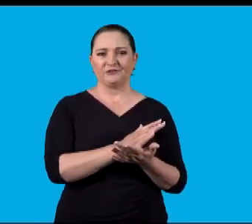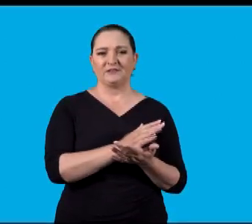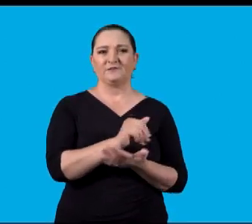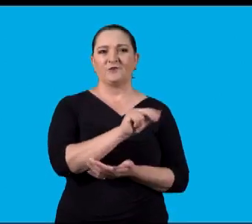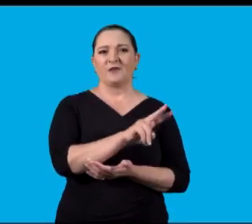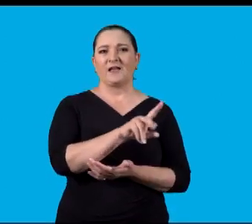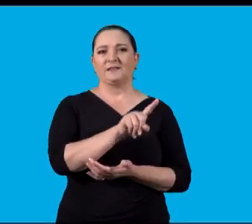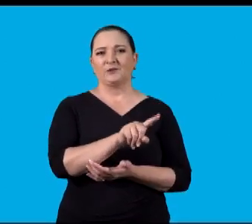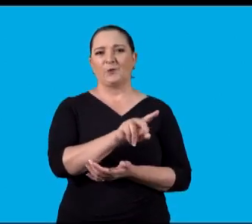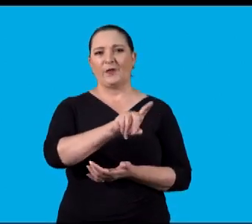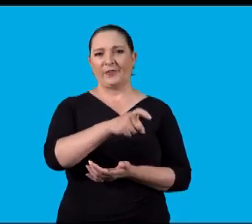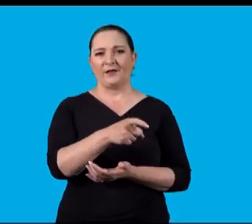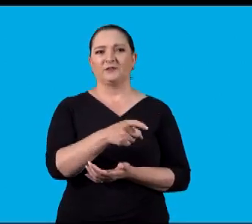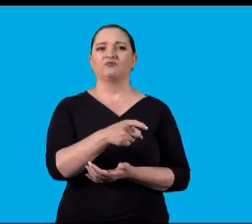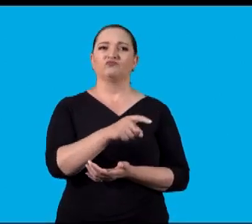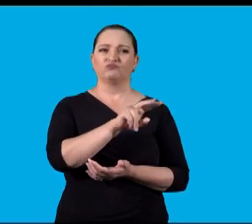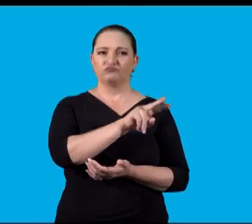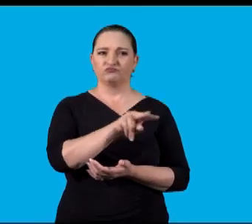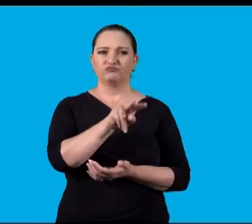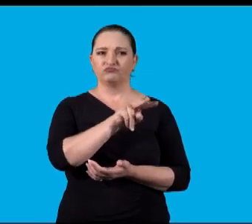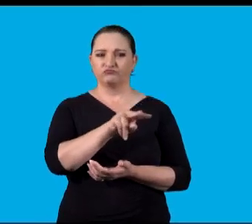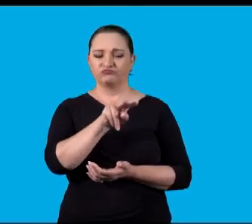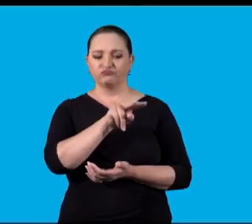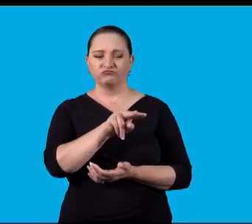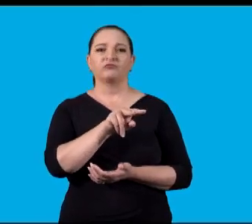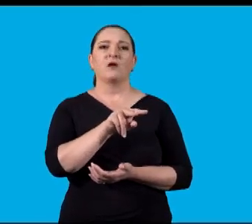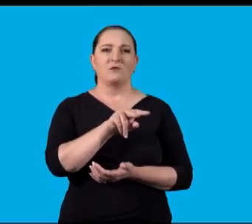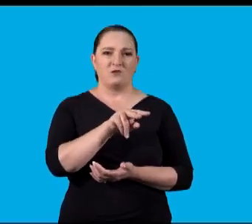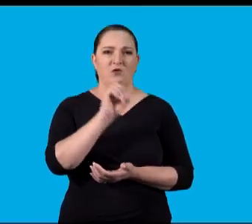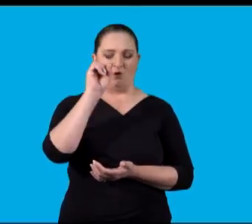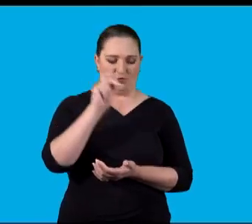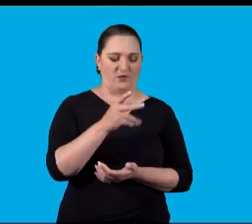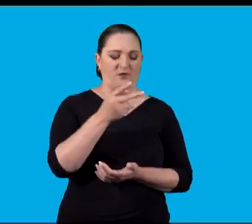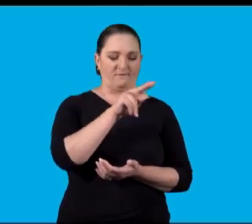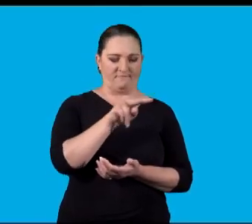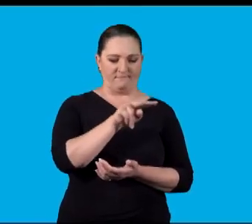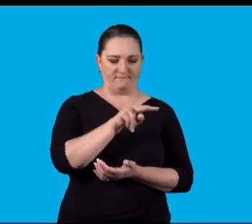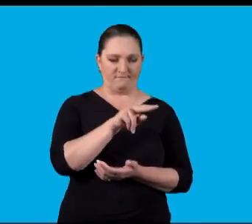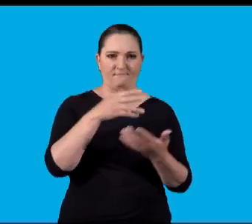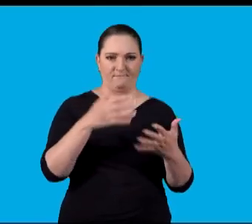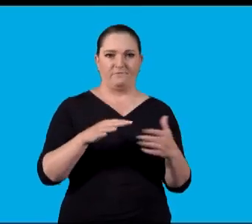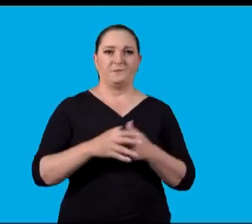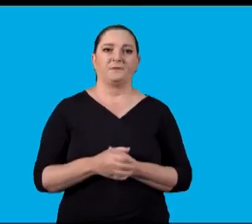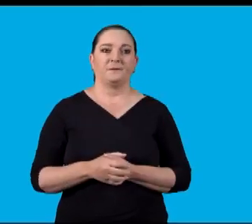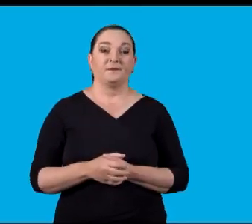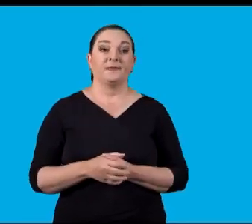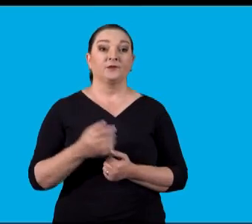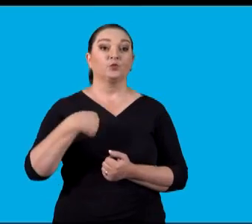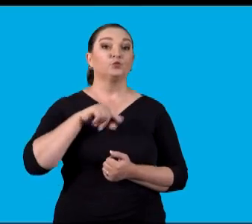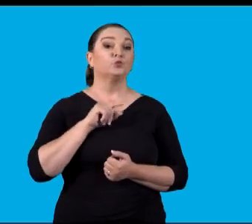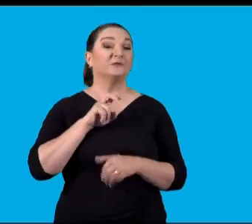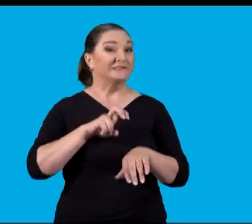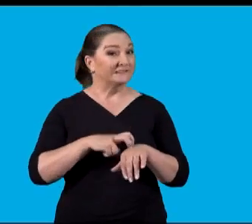of, okay, and then these shareholders qualify for final dividends. Okay, now we are